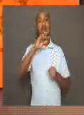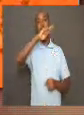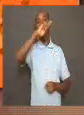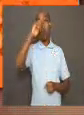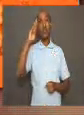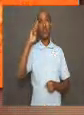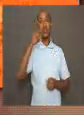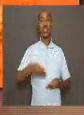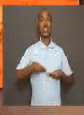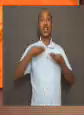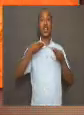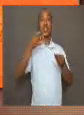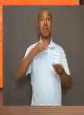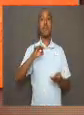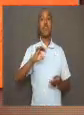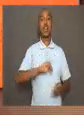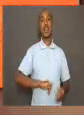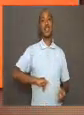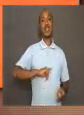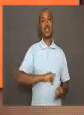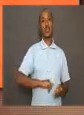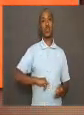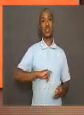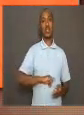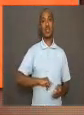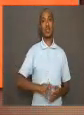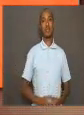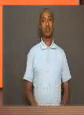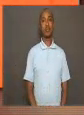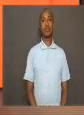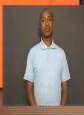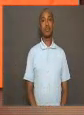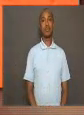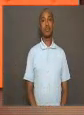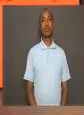the secretion of gastric juice.